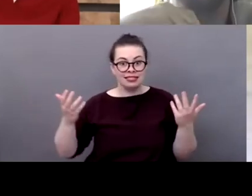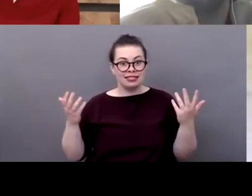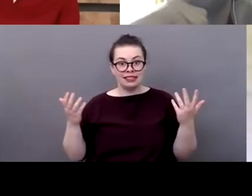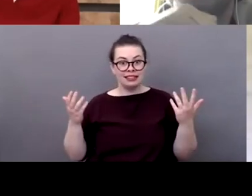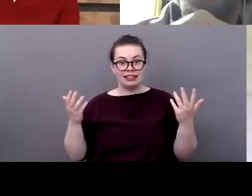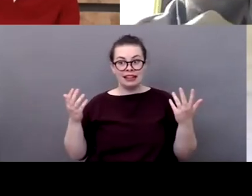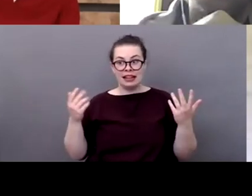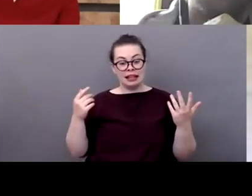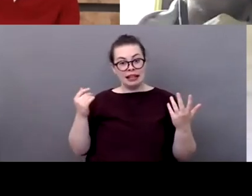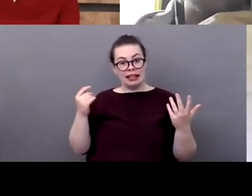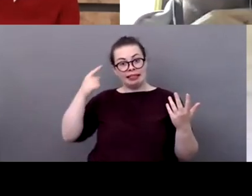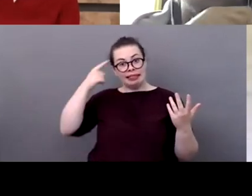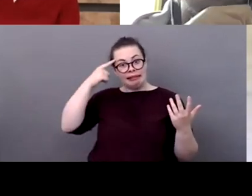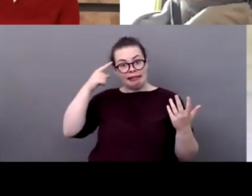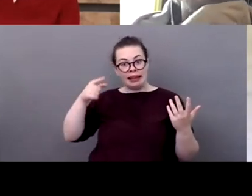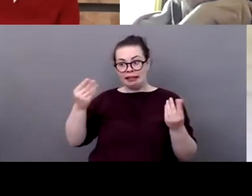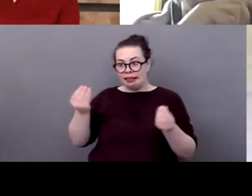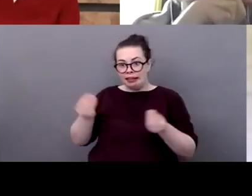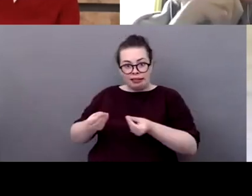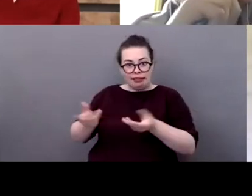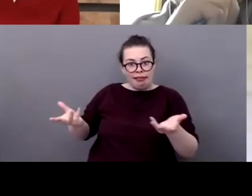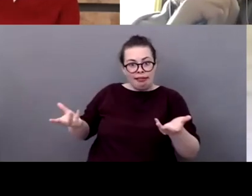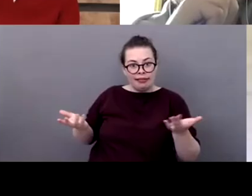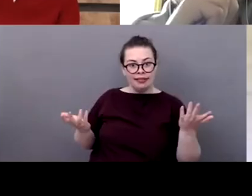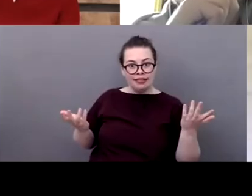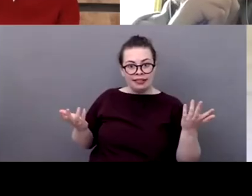d'esprit d'internationalisme olympique.